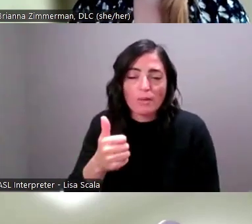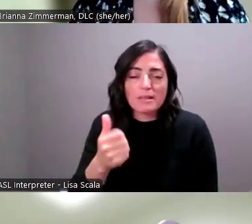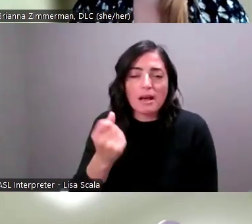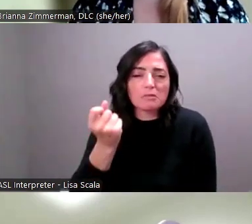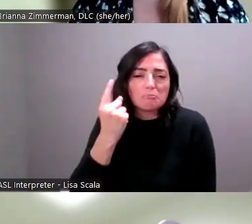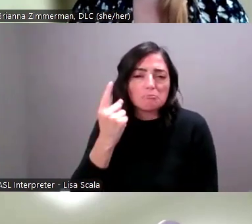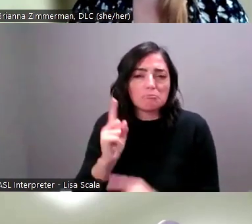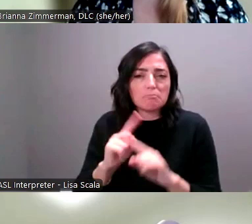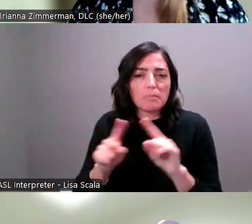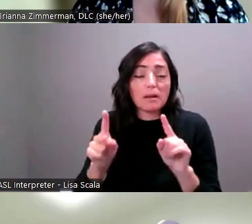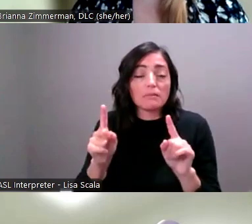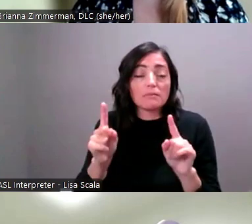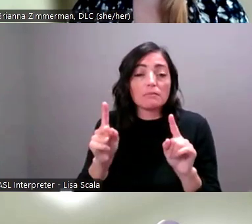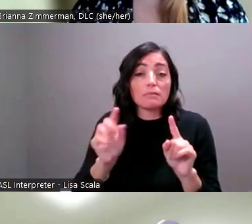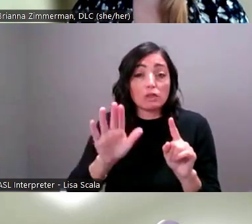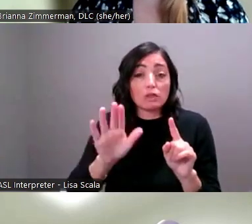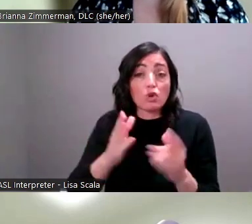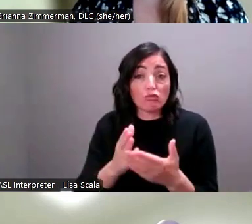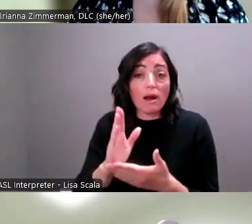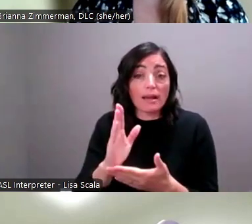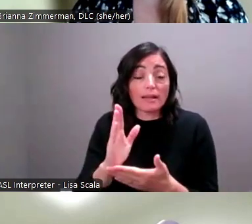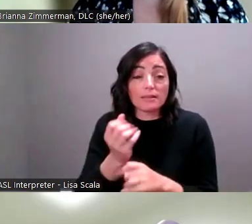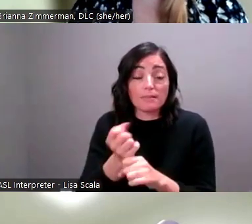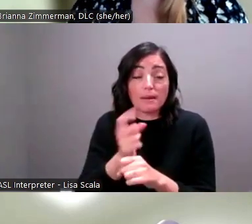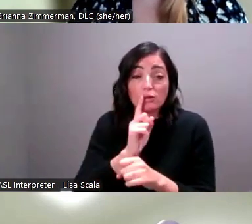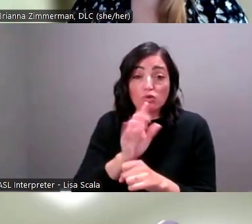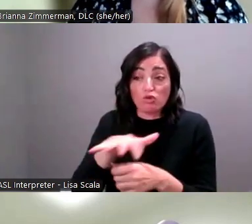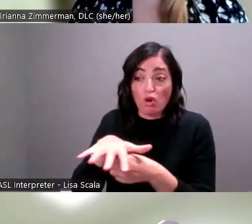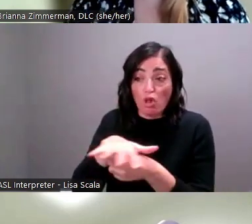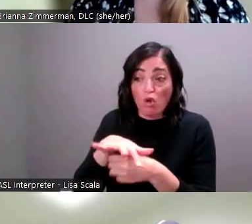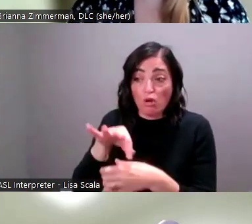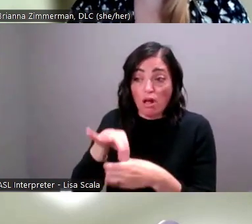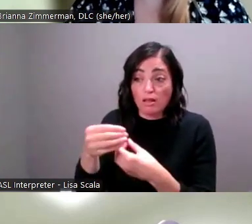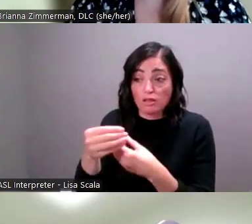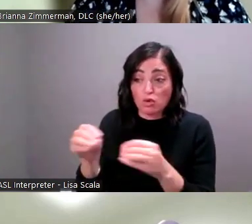it is your right to make sure that your local election